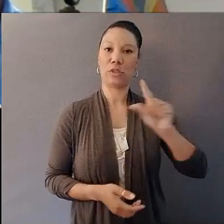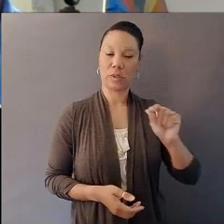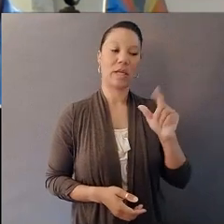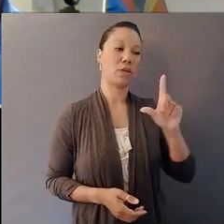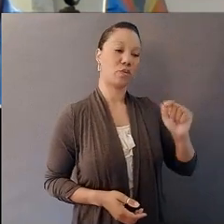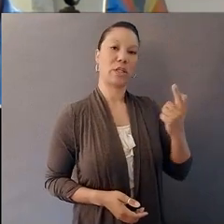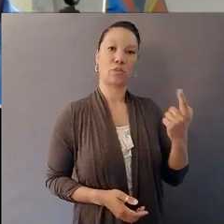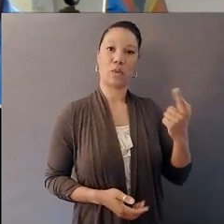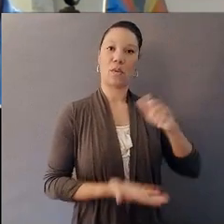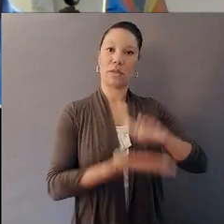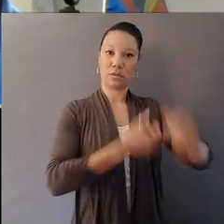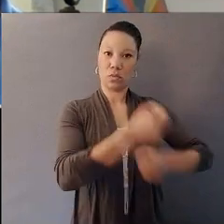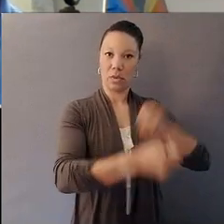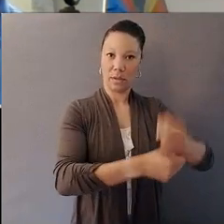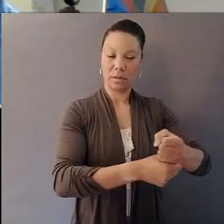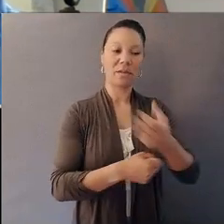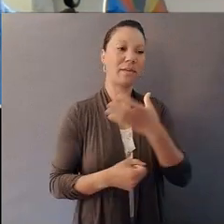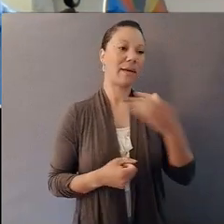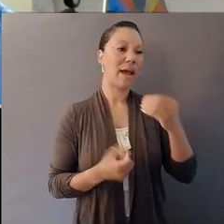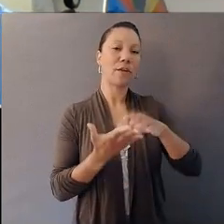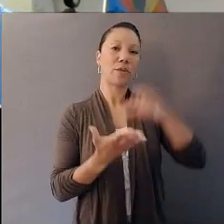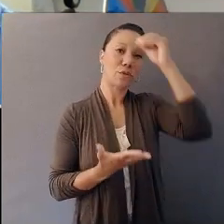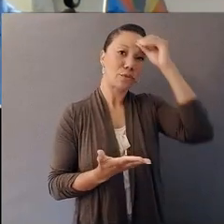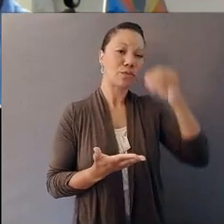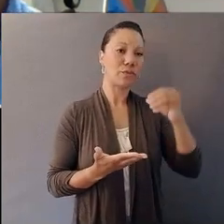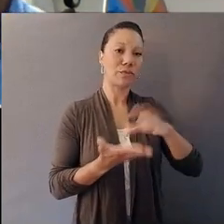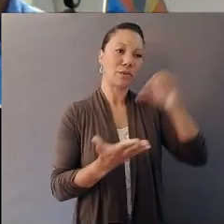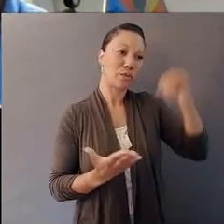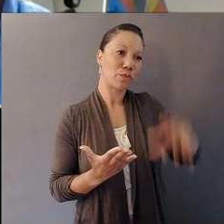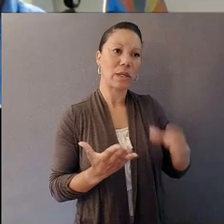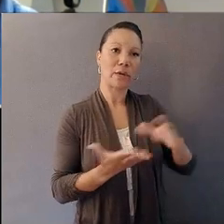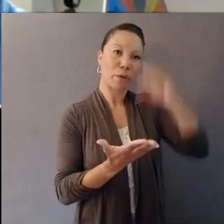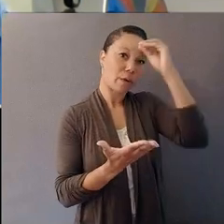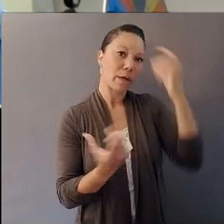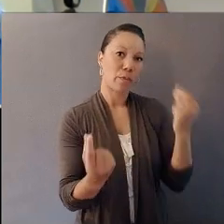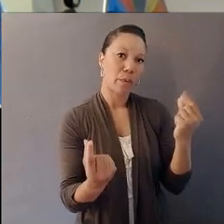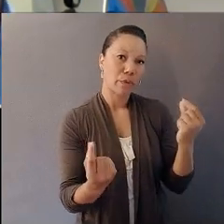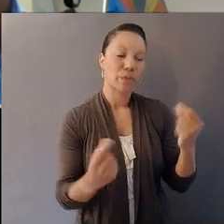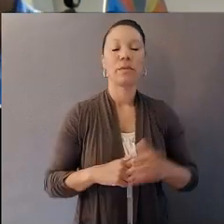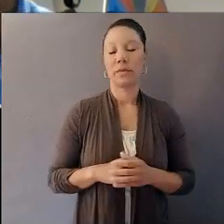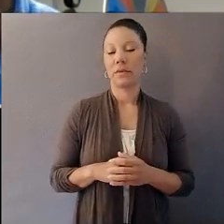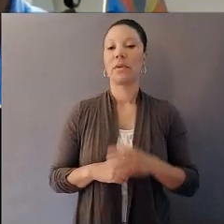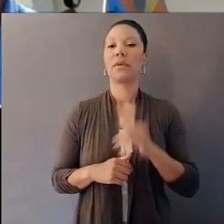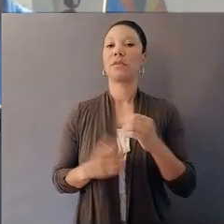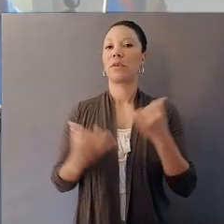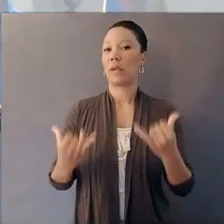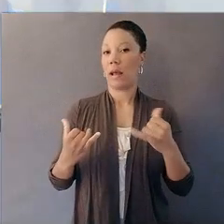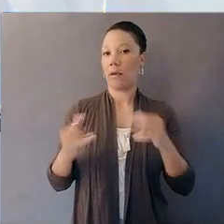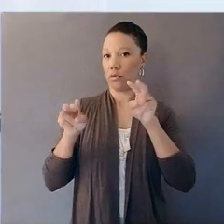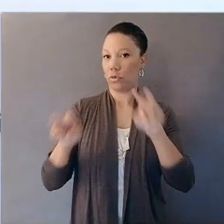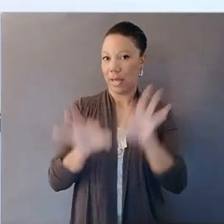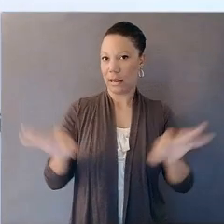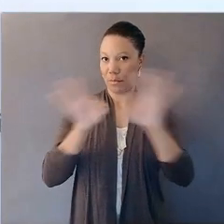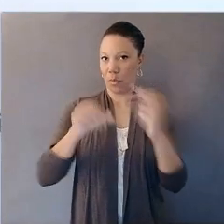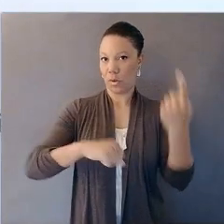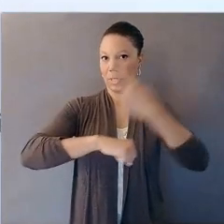2020-2021 and what student learning and school operations will entail. So let's look ahead to some key dates. Yeah, that's